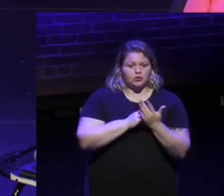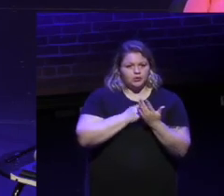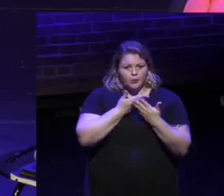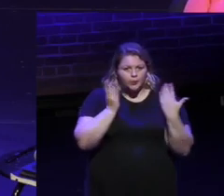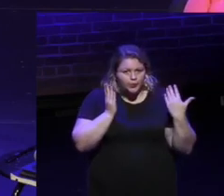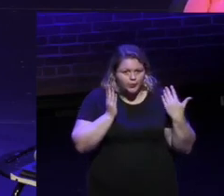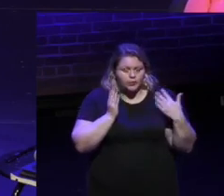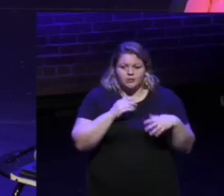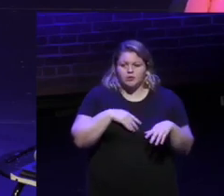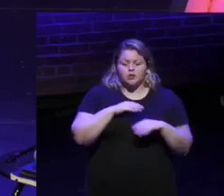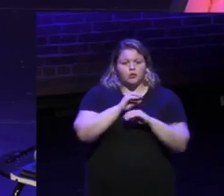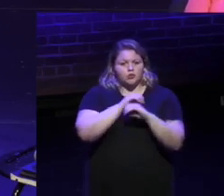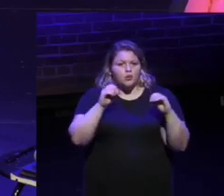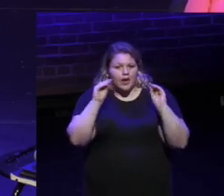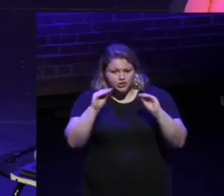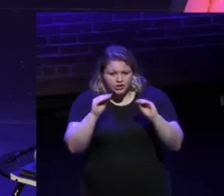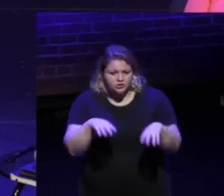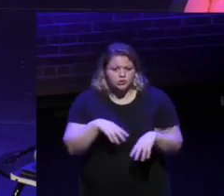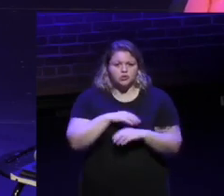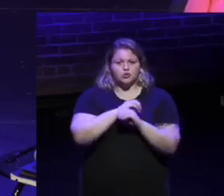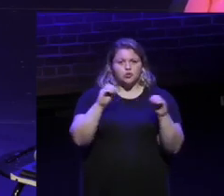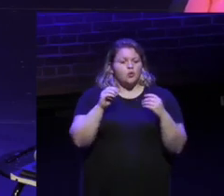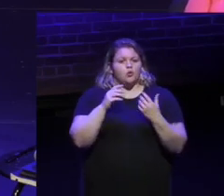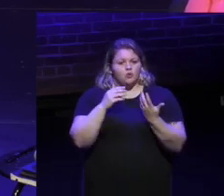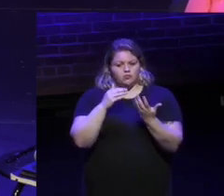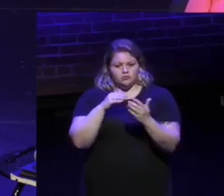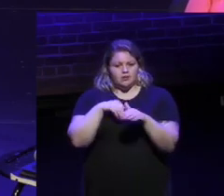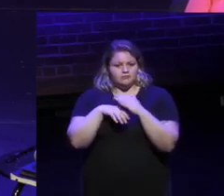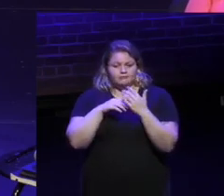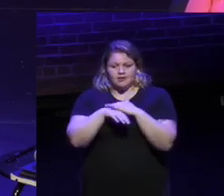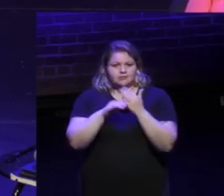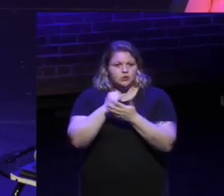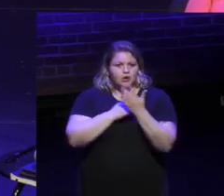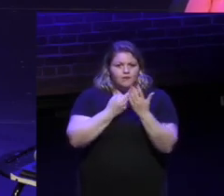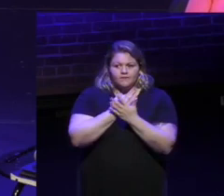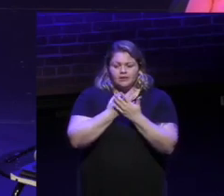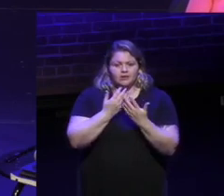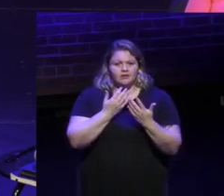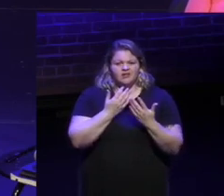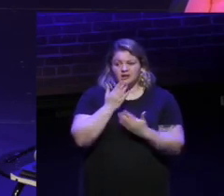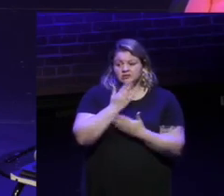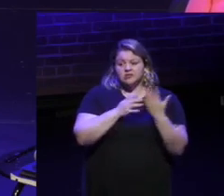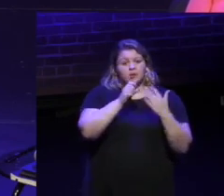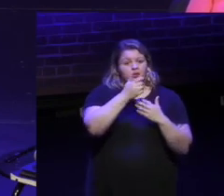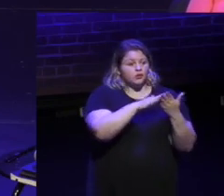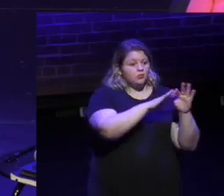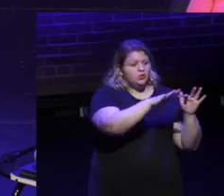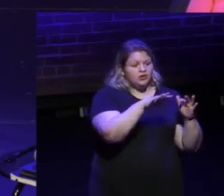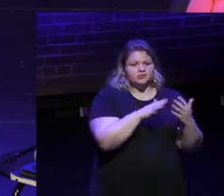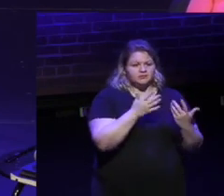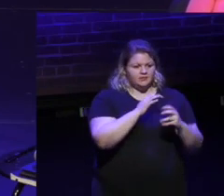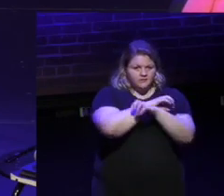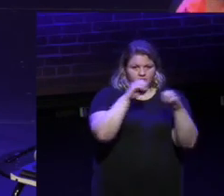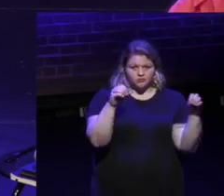arts education, arts funding. We also have rural communities that have been locked out as well. So just a couple of things on